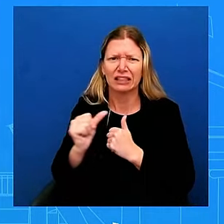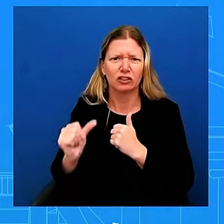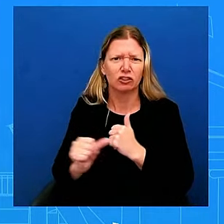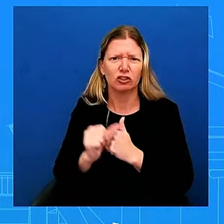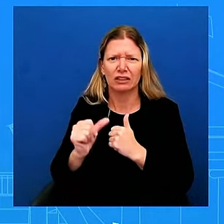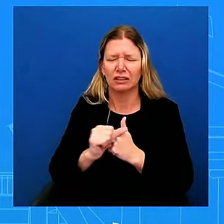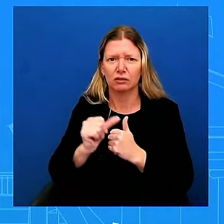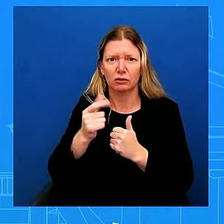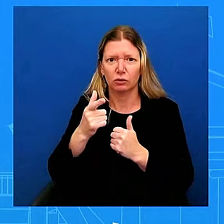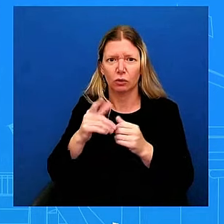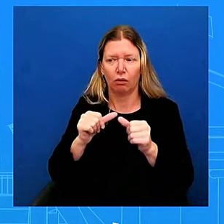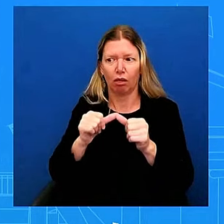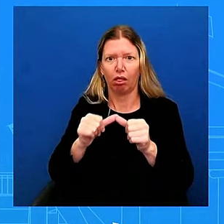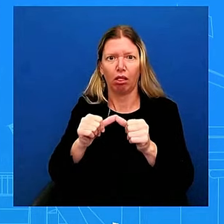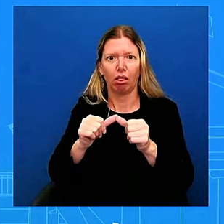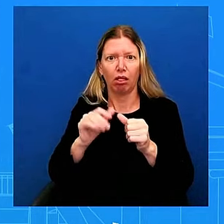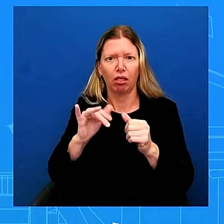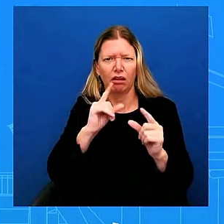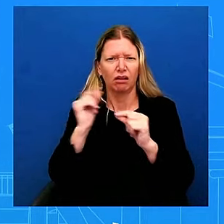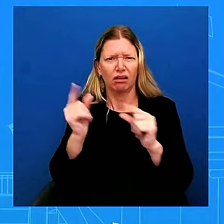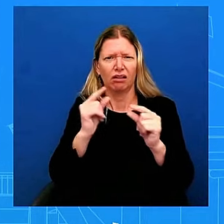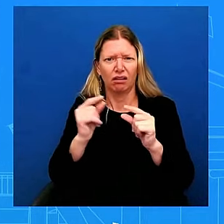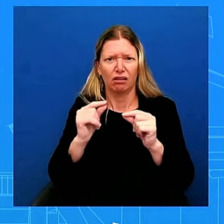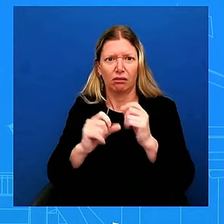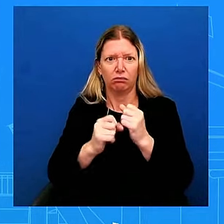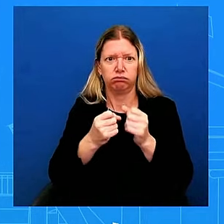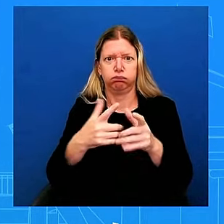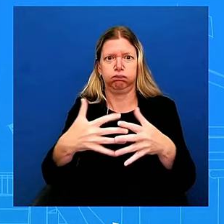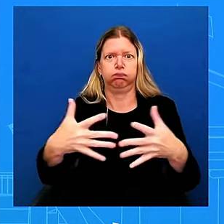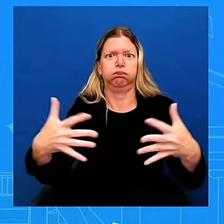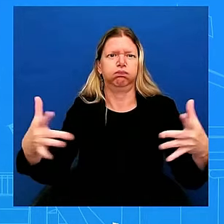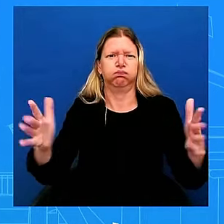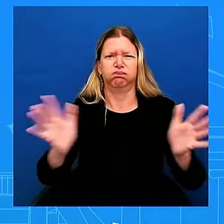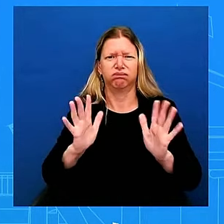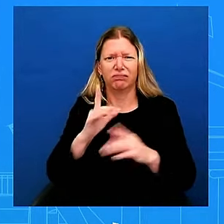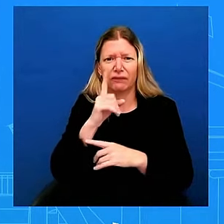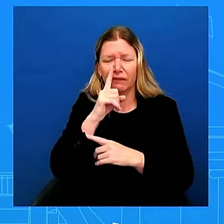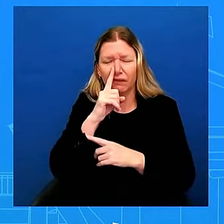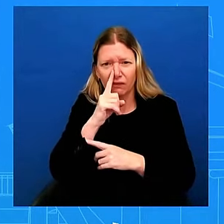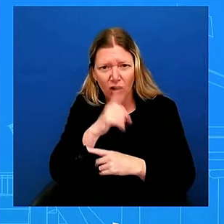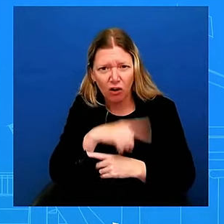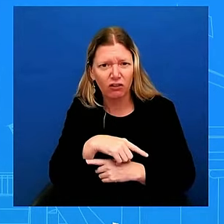so unequivocally false and provocative. And as the president so